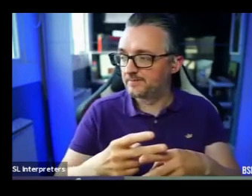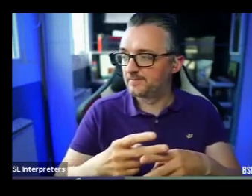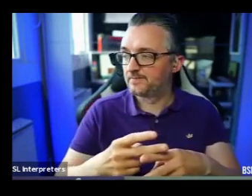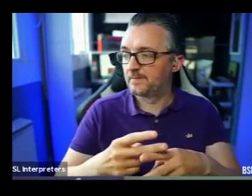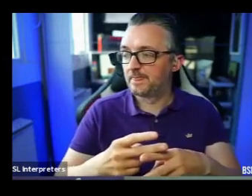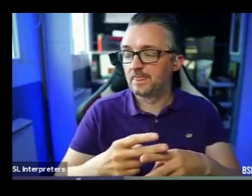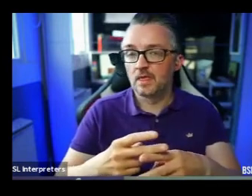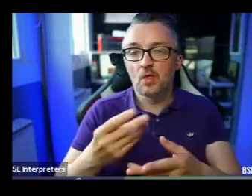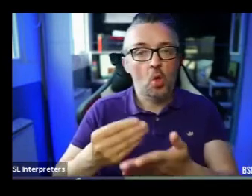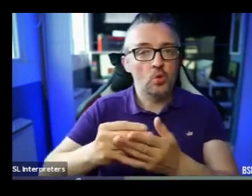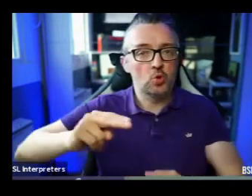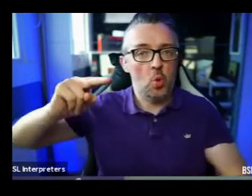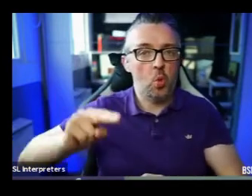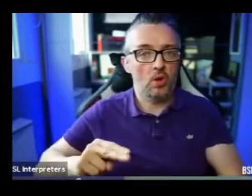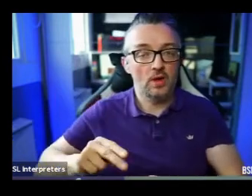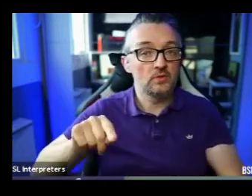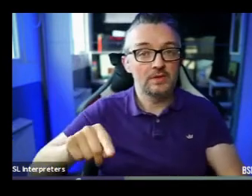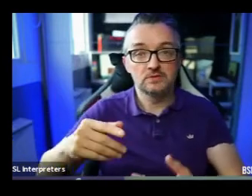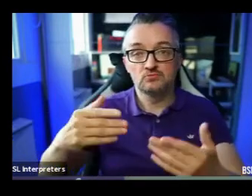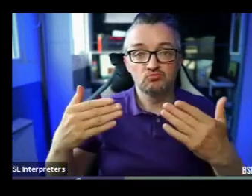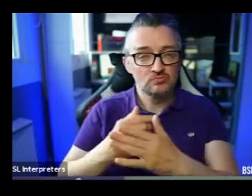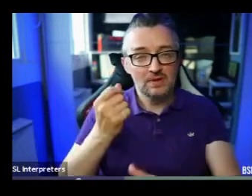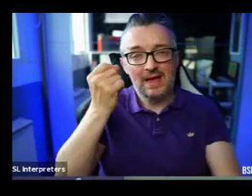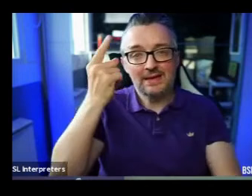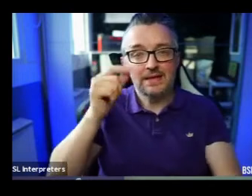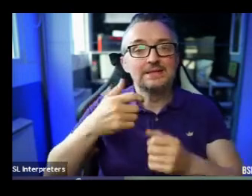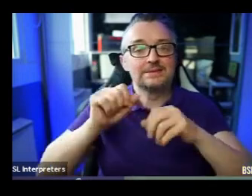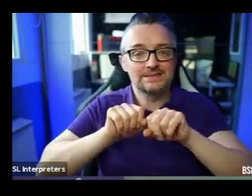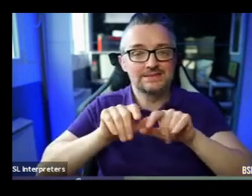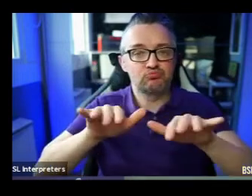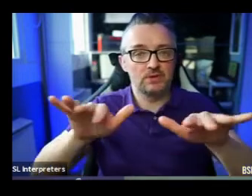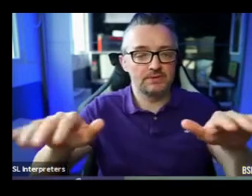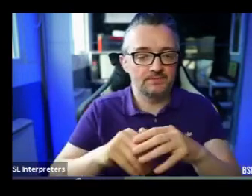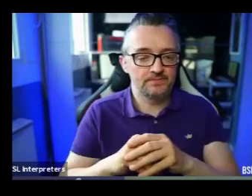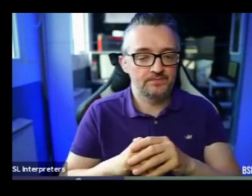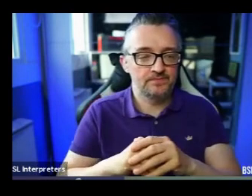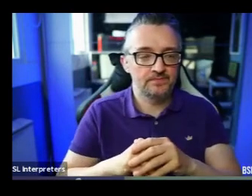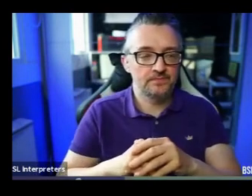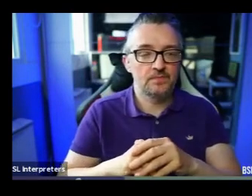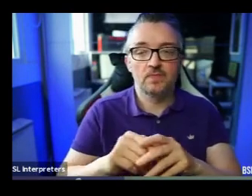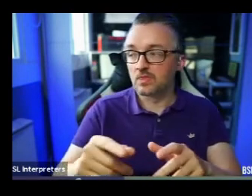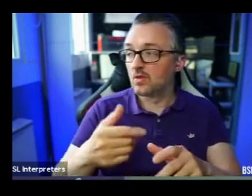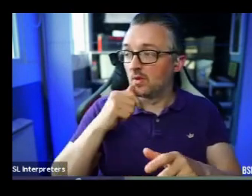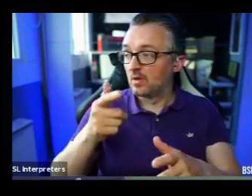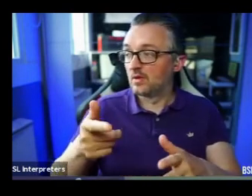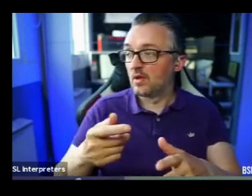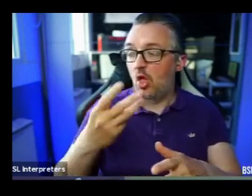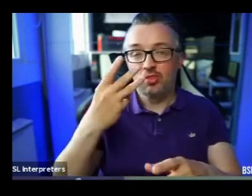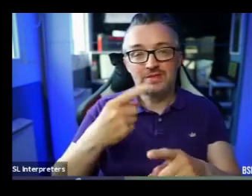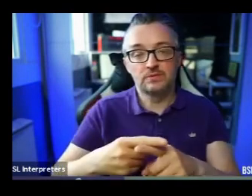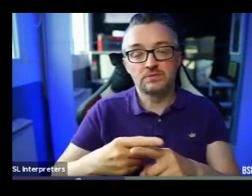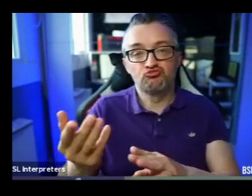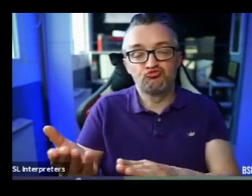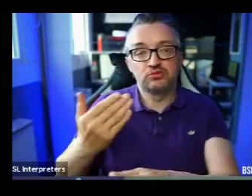care at a much lower cost. That's an innovation that is now spreading all over the world. 3 times return on